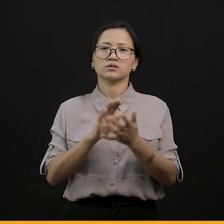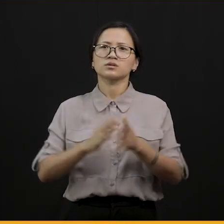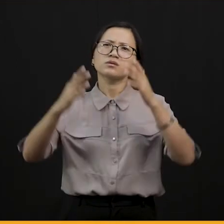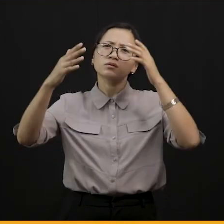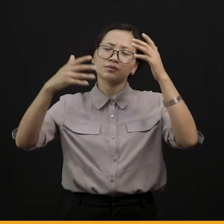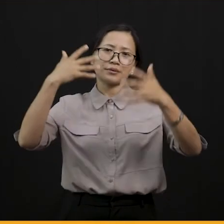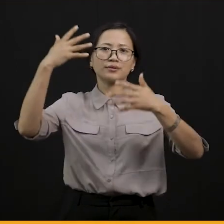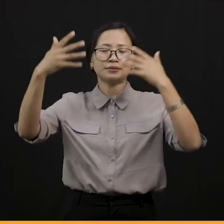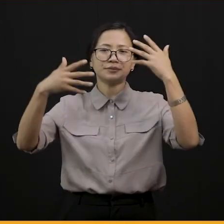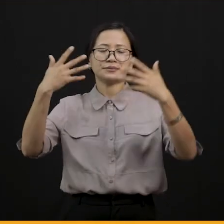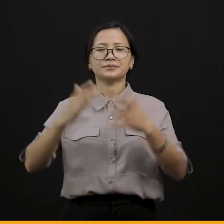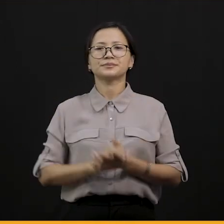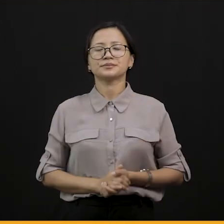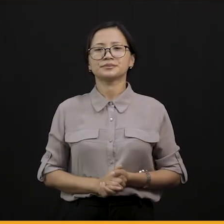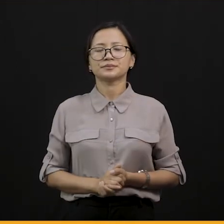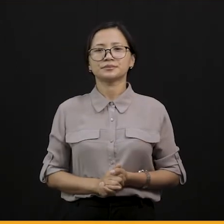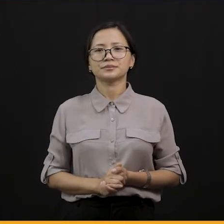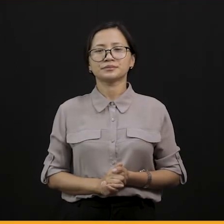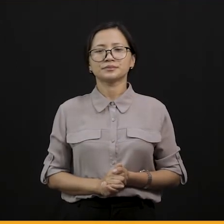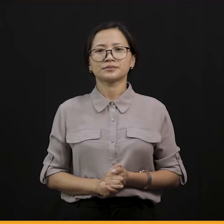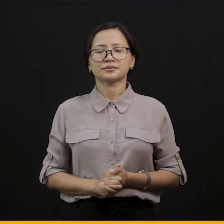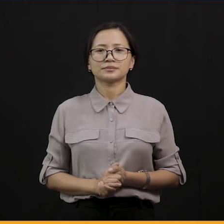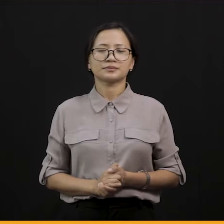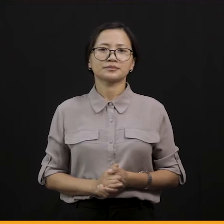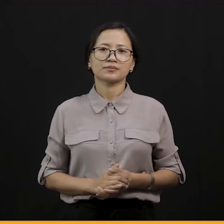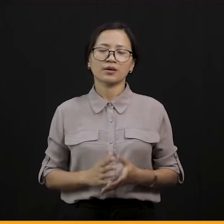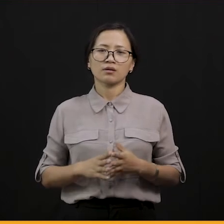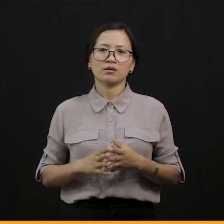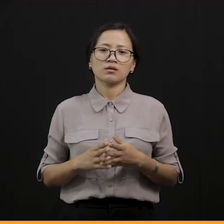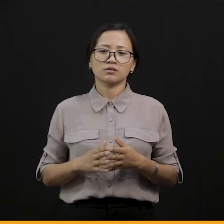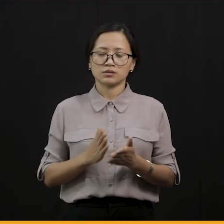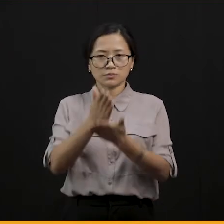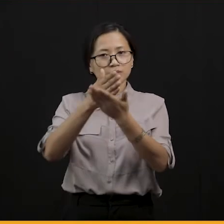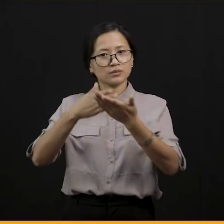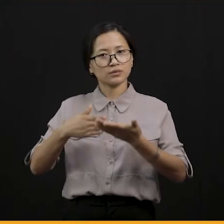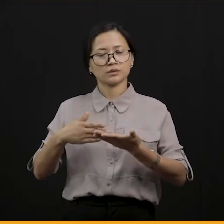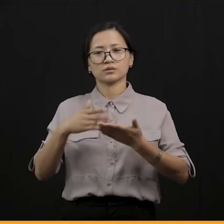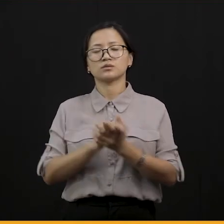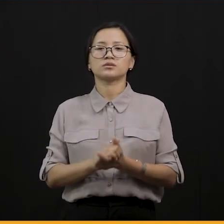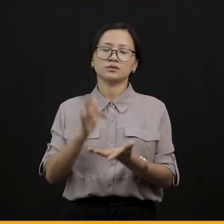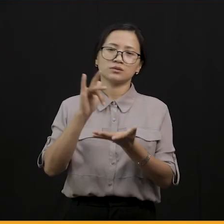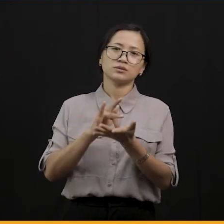air. Okay, it's a condition of air at a particular place